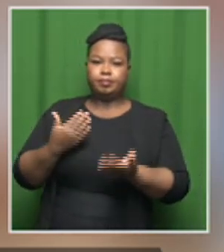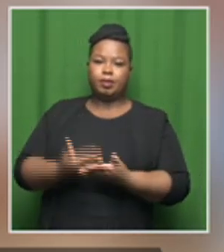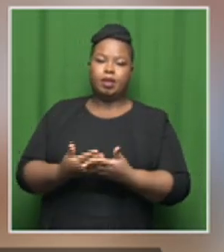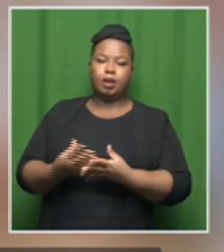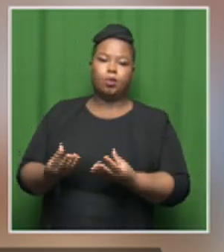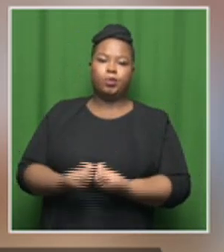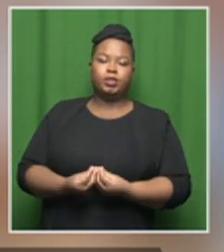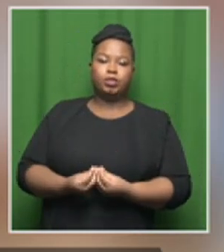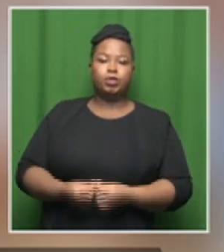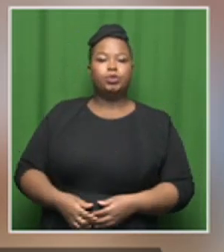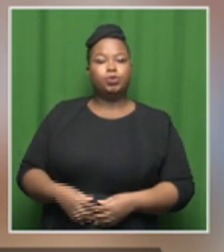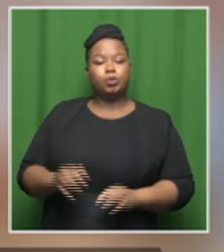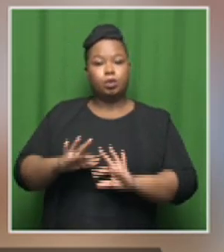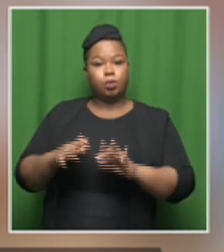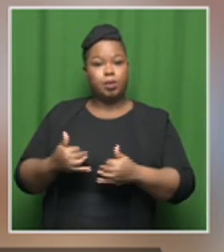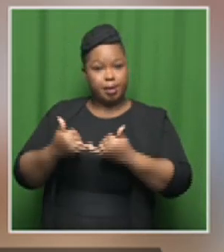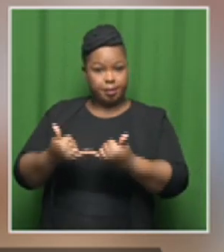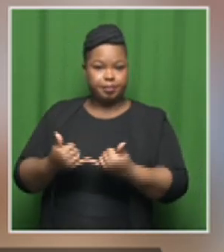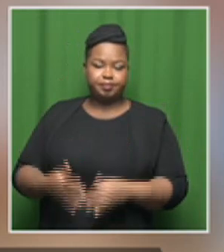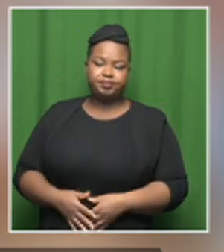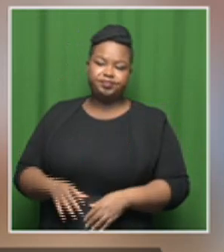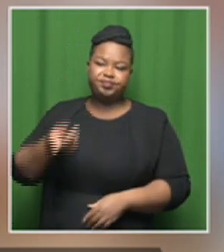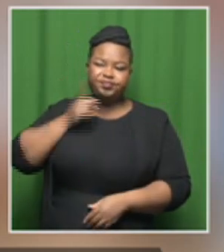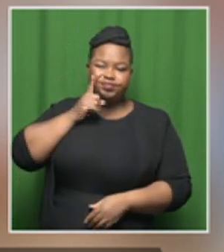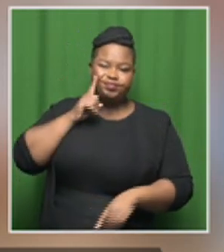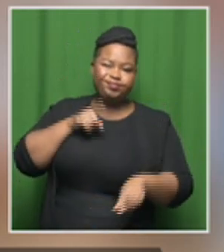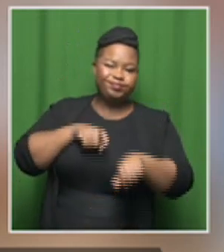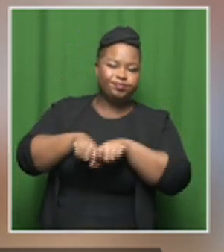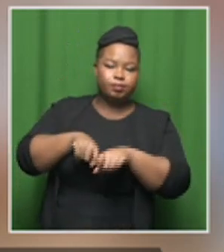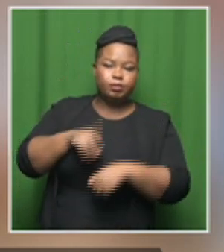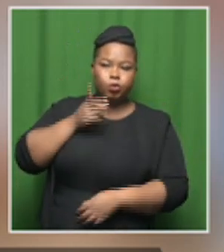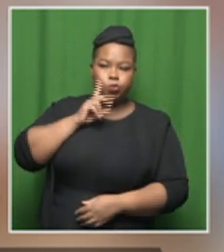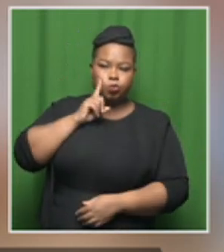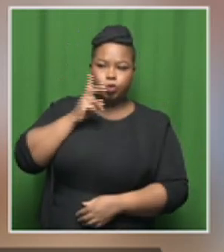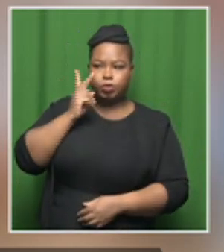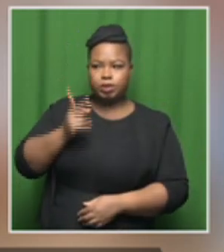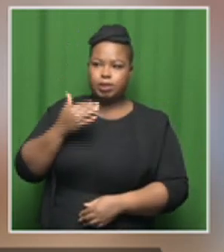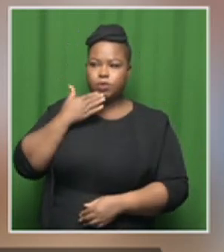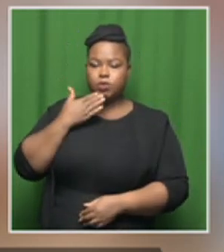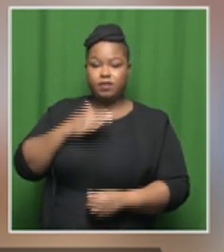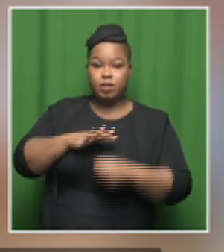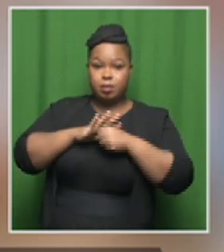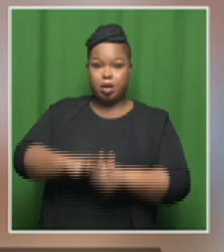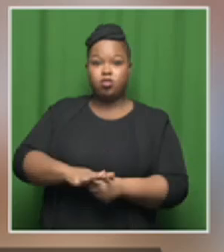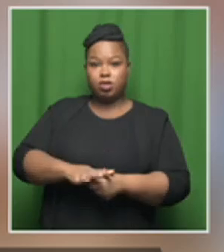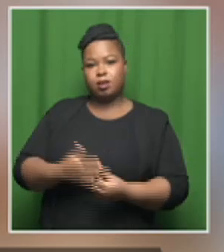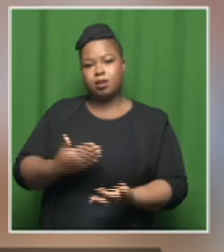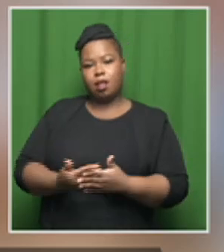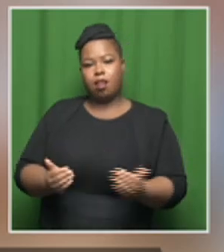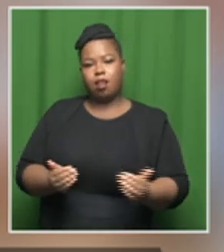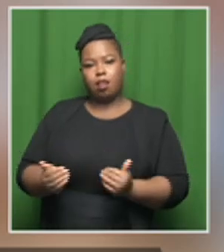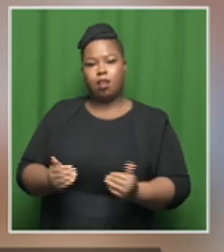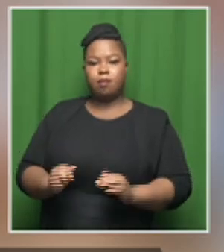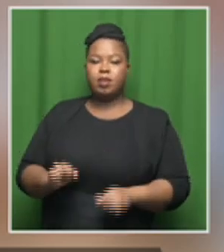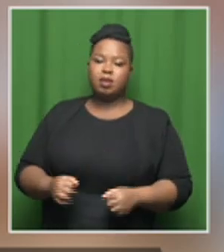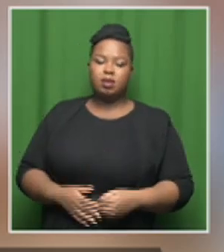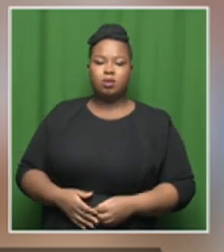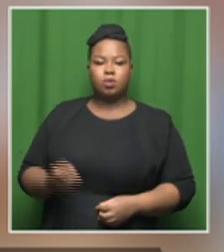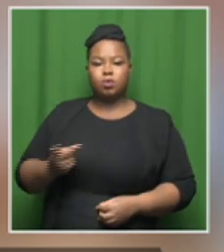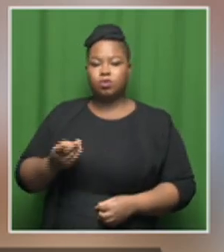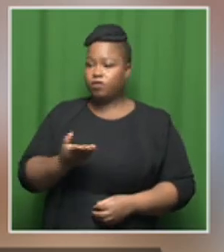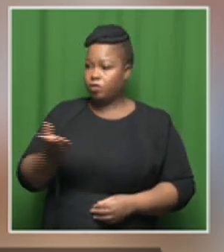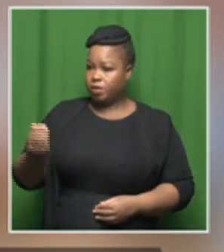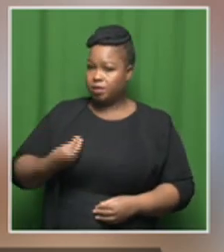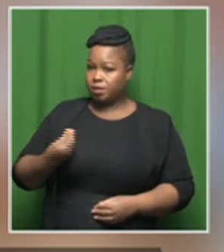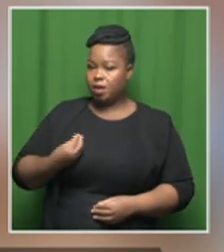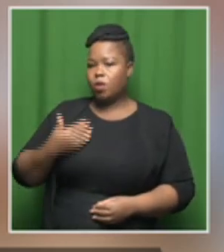World Cup. And these players will get tested now. They will see who can absorb the pressure firstly, but I think also who of those youngsters